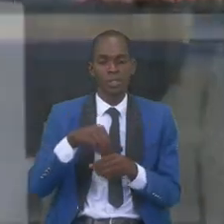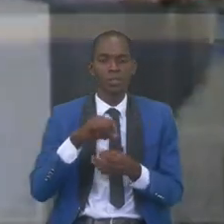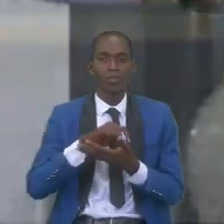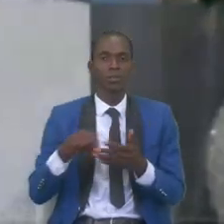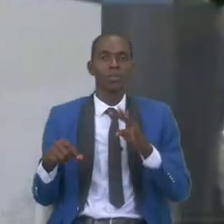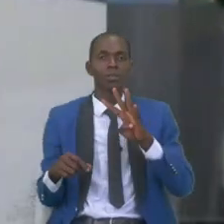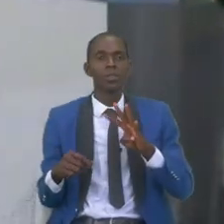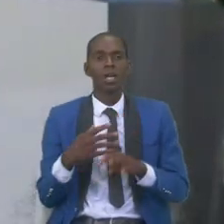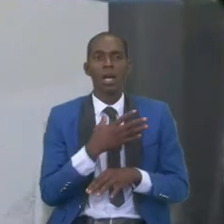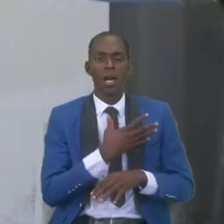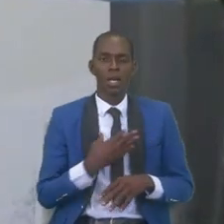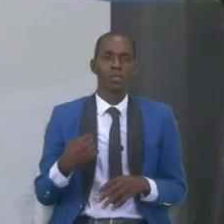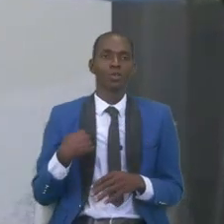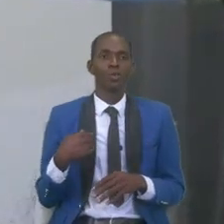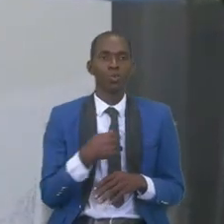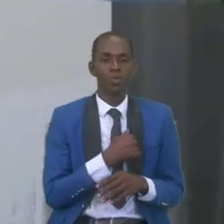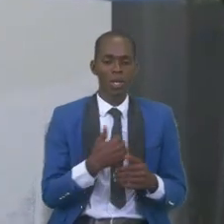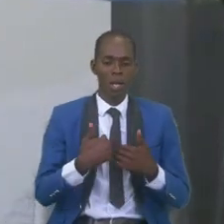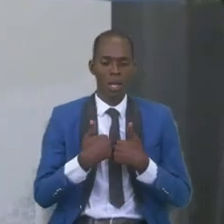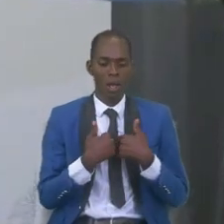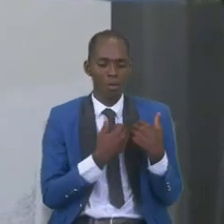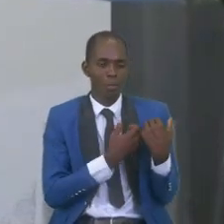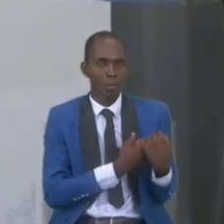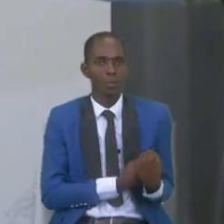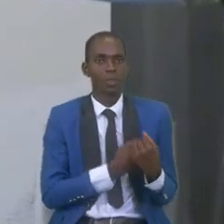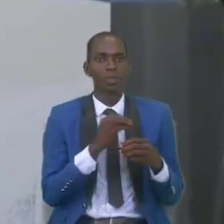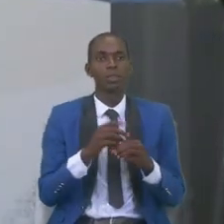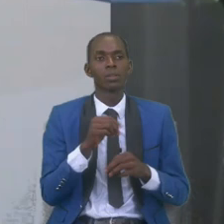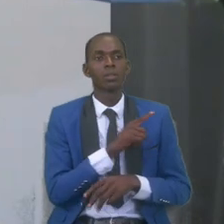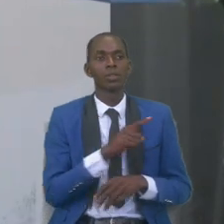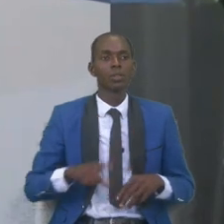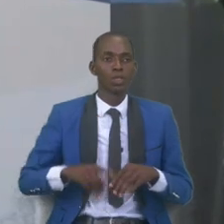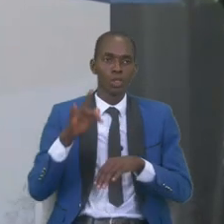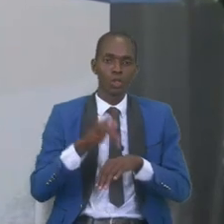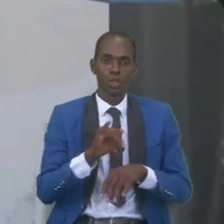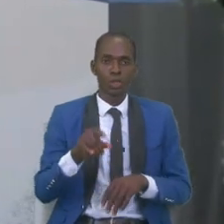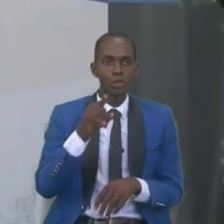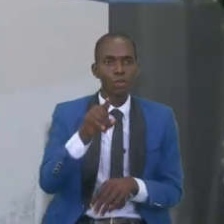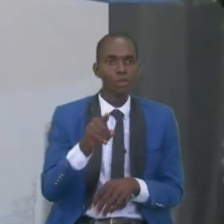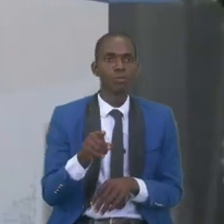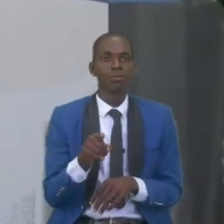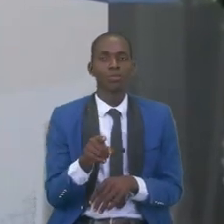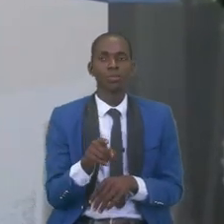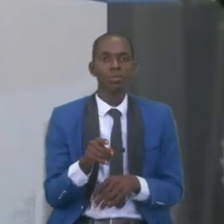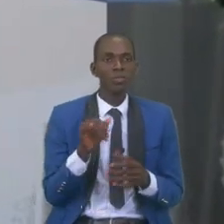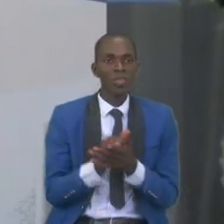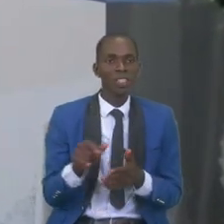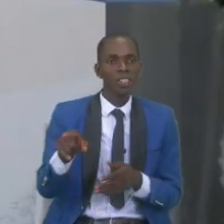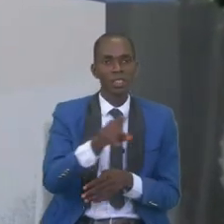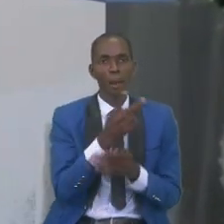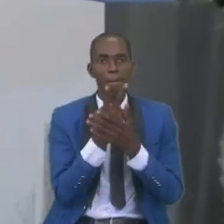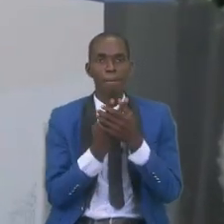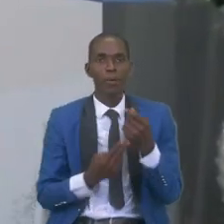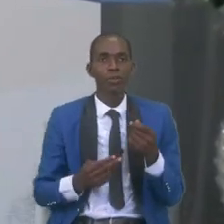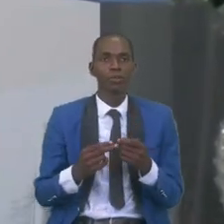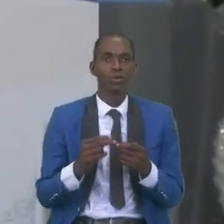and we have confidence in the Lord, touching you, regarding you, that ye both will do,